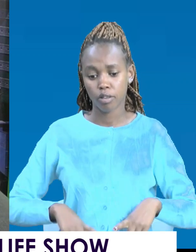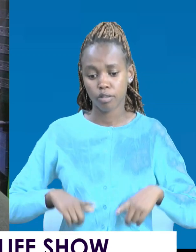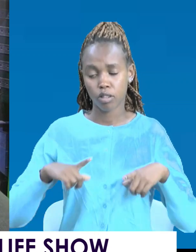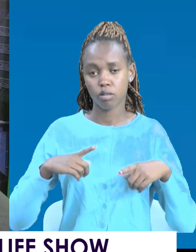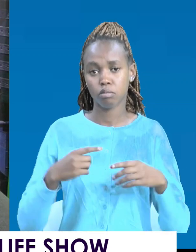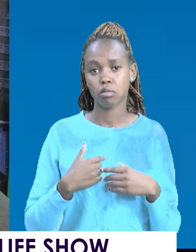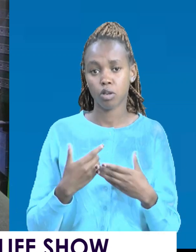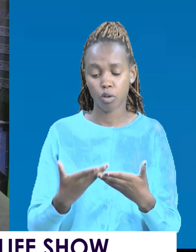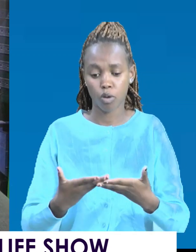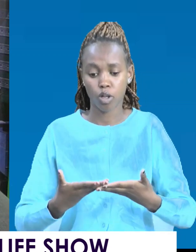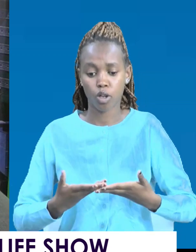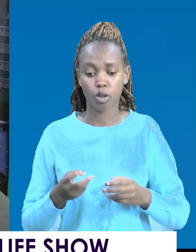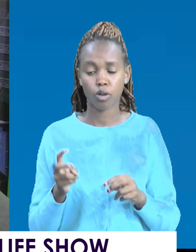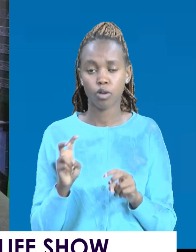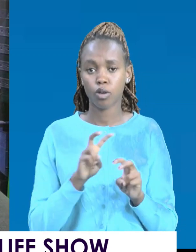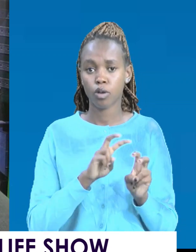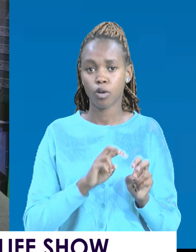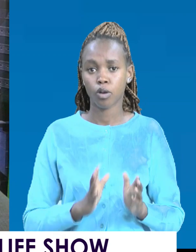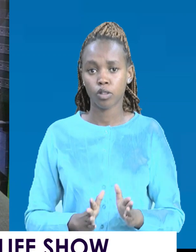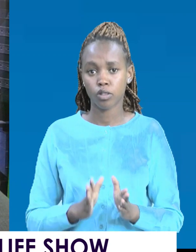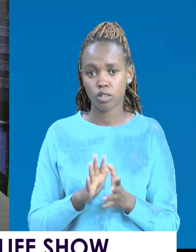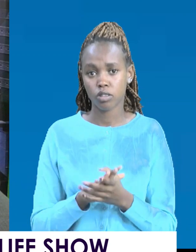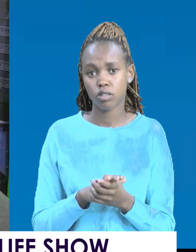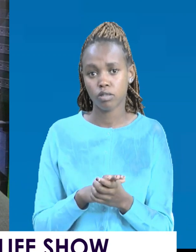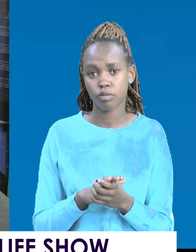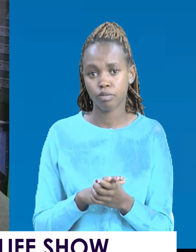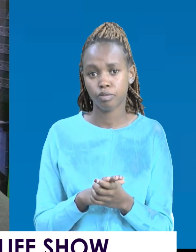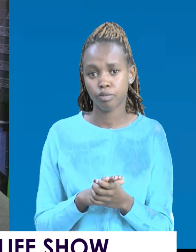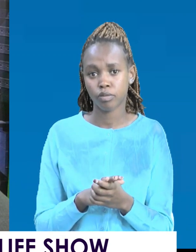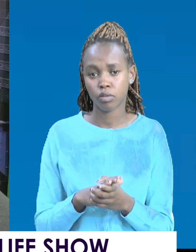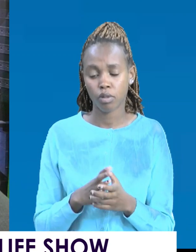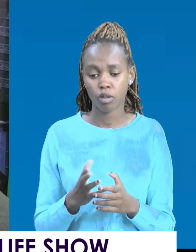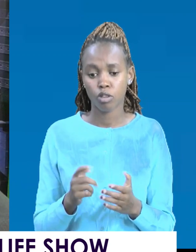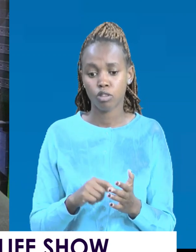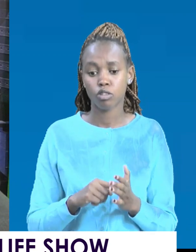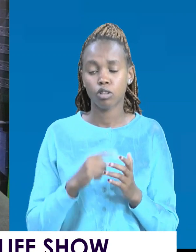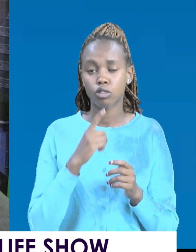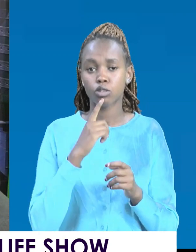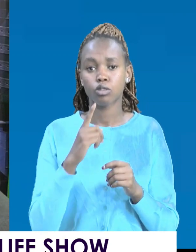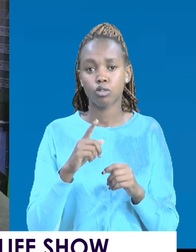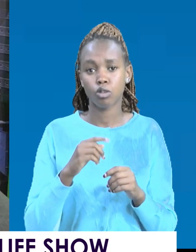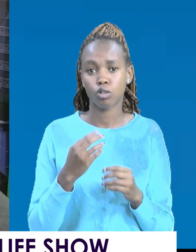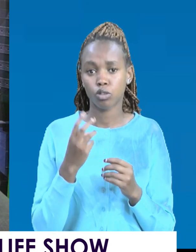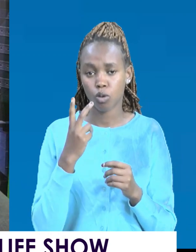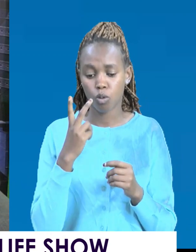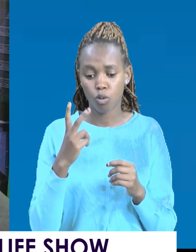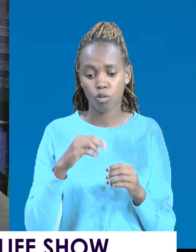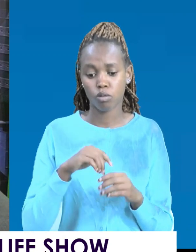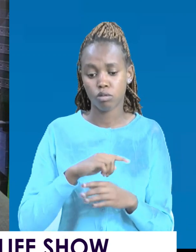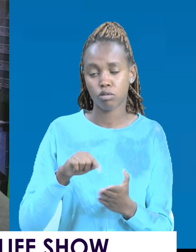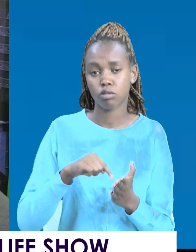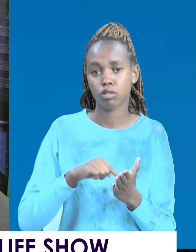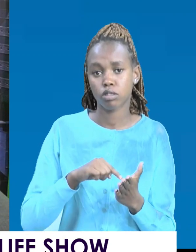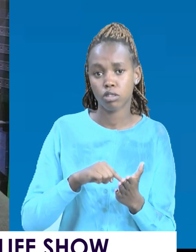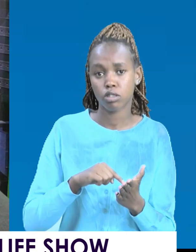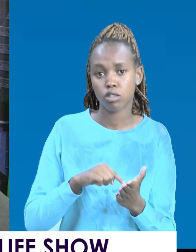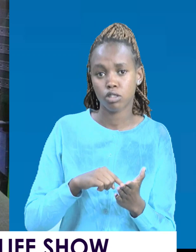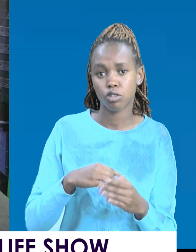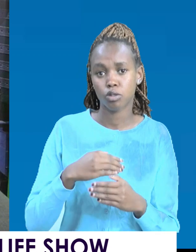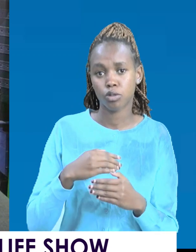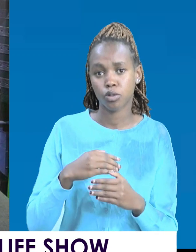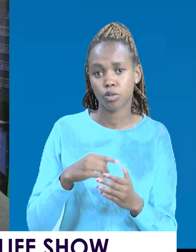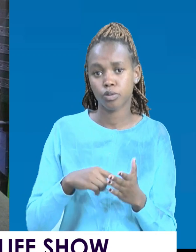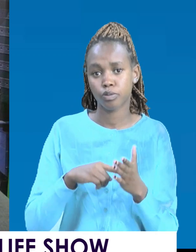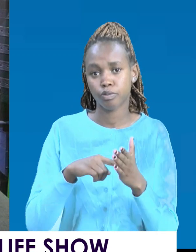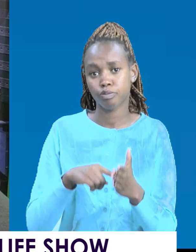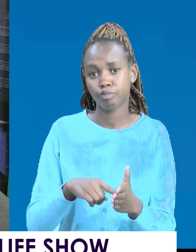that are watching all over, especially those that are referred to this show by their psychotherapists, and those who come to this